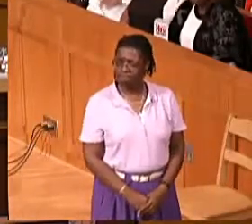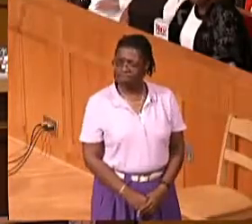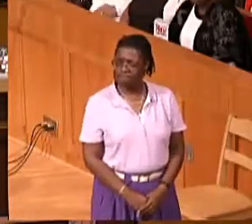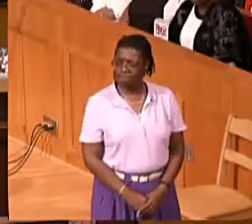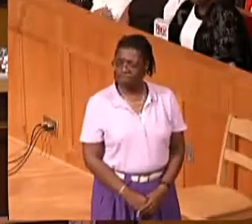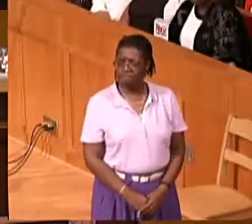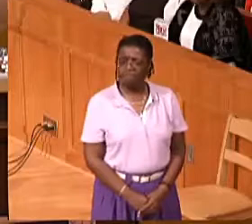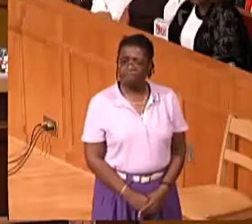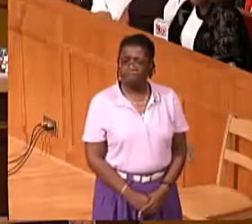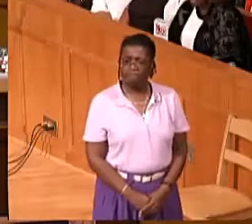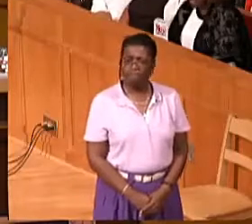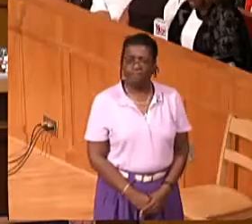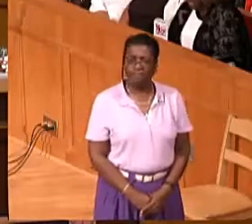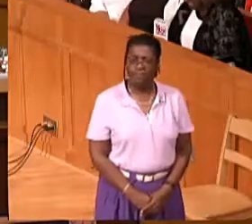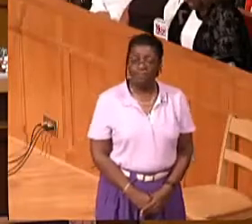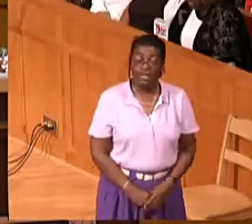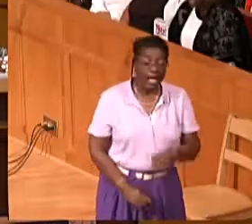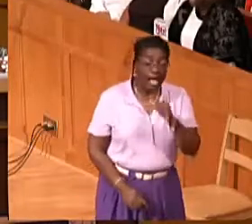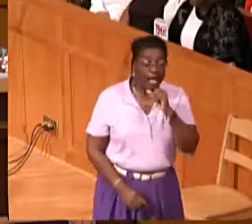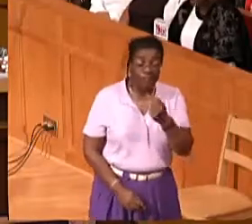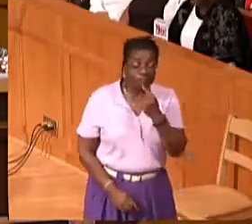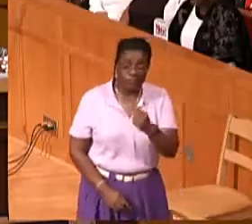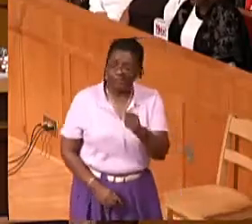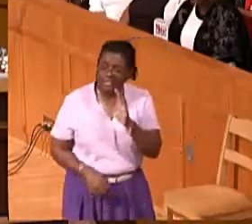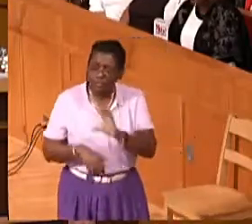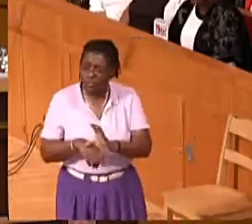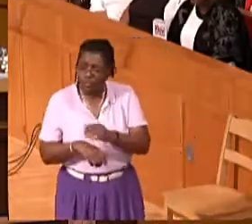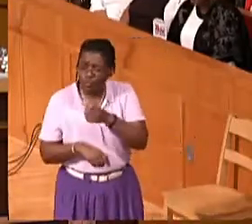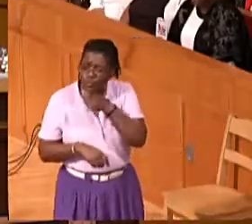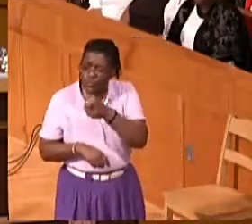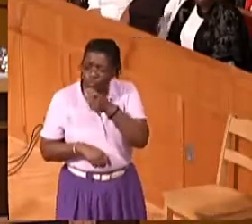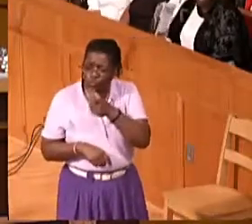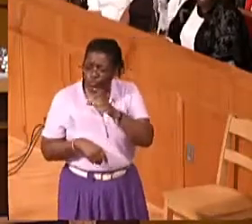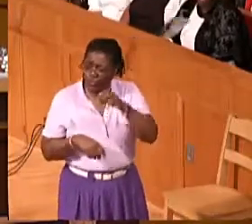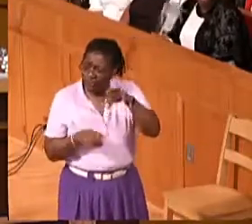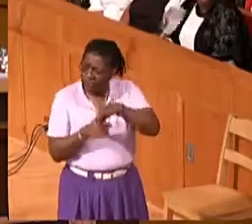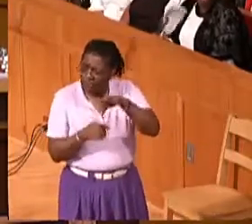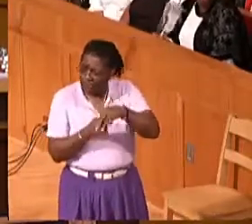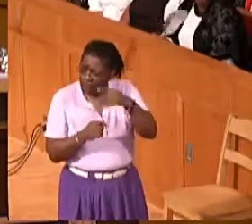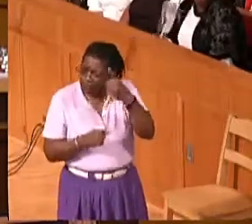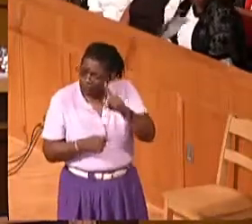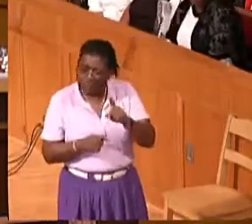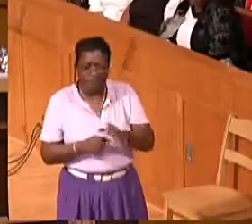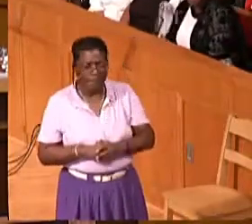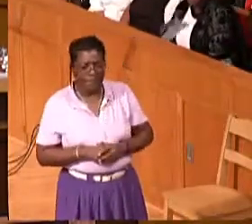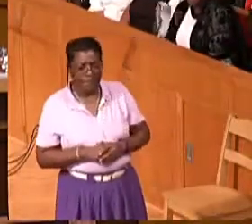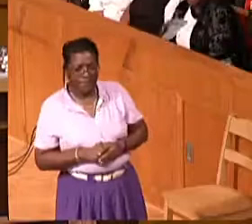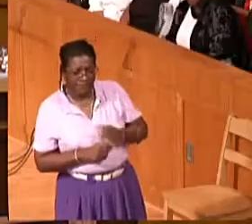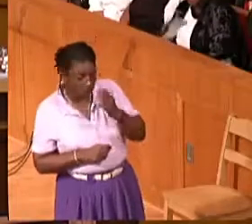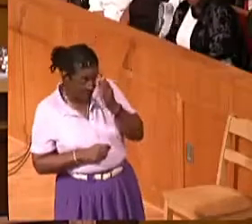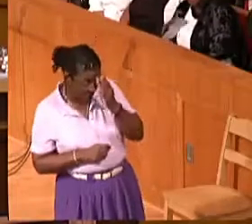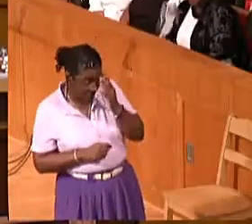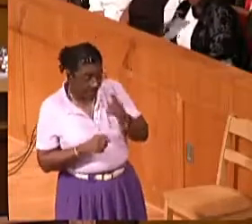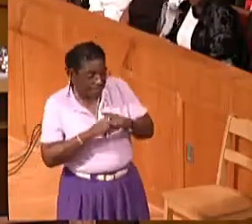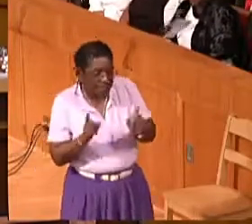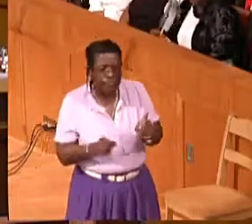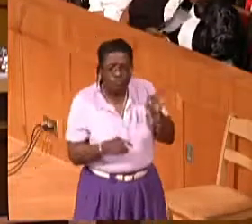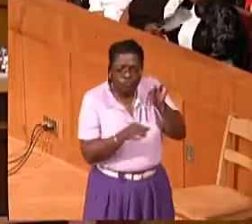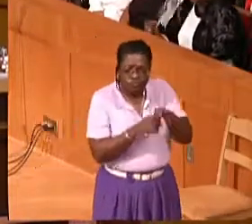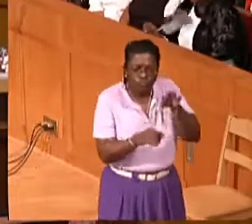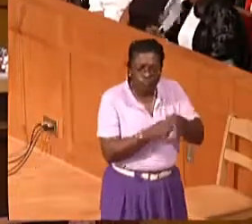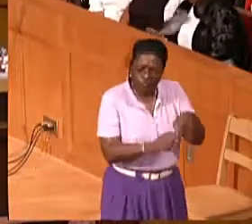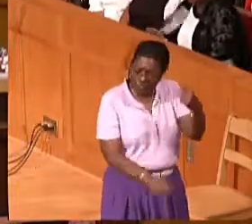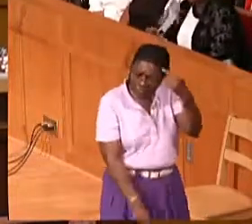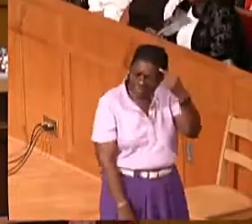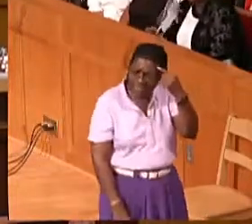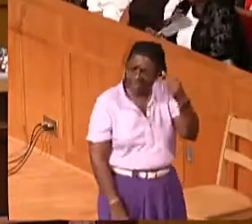I'm gonna wait and tell my church who to vote for. But you vote your conscience. Come on,